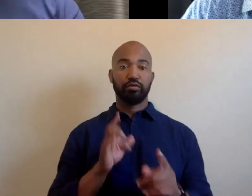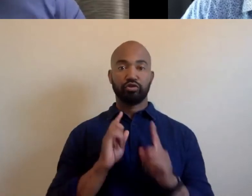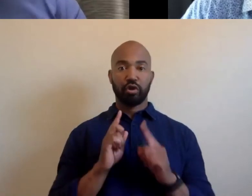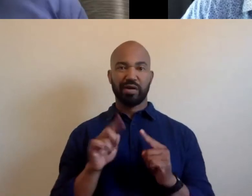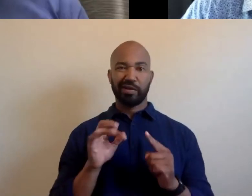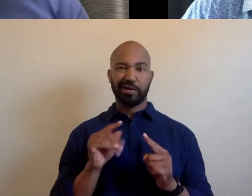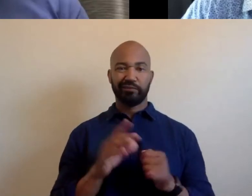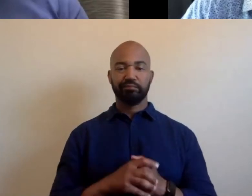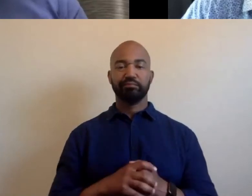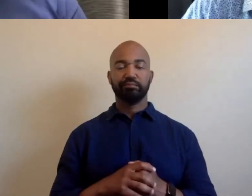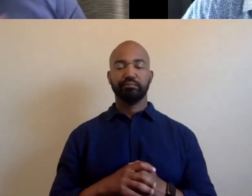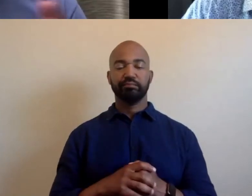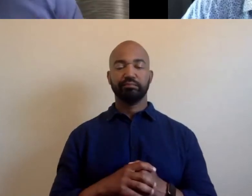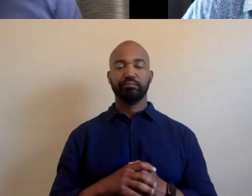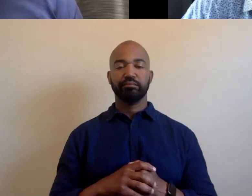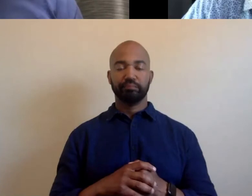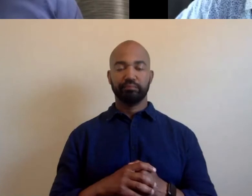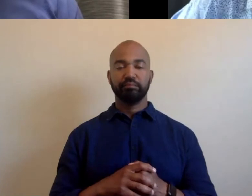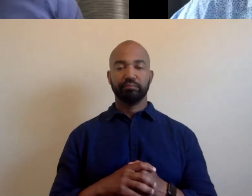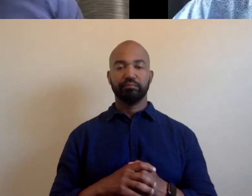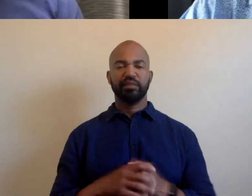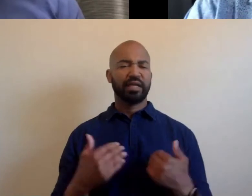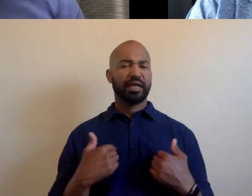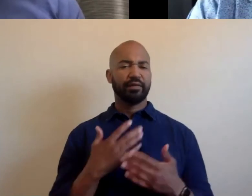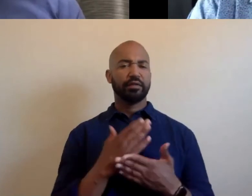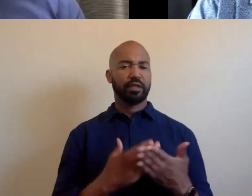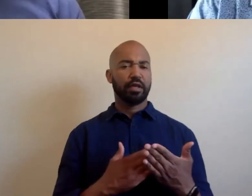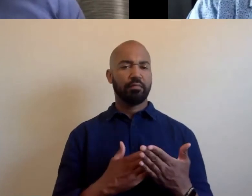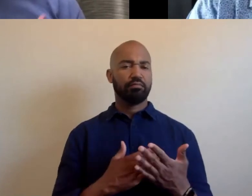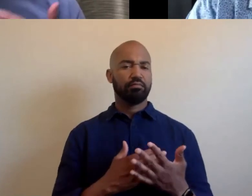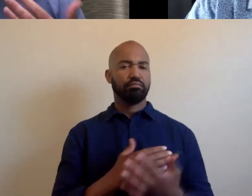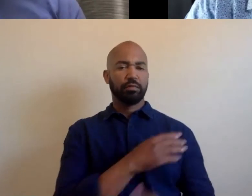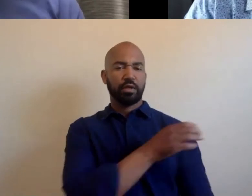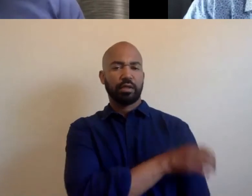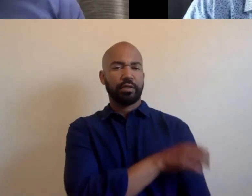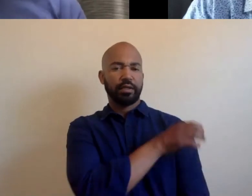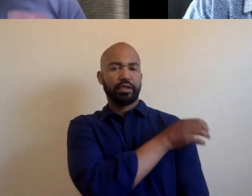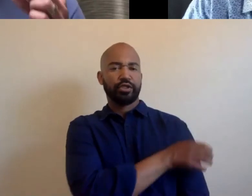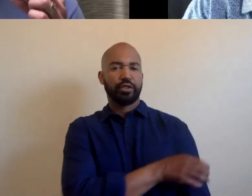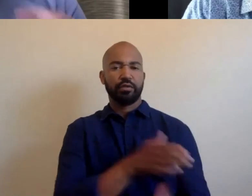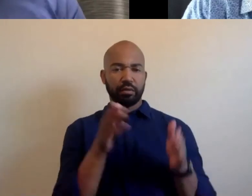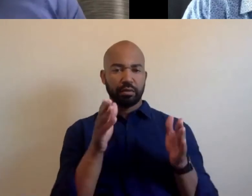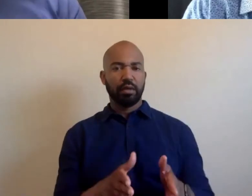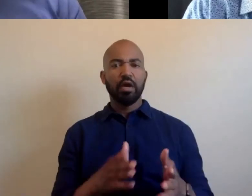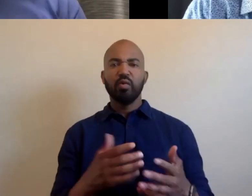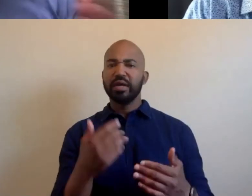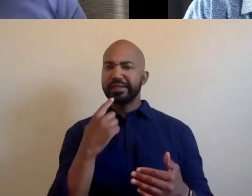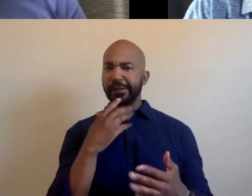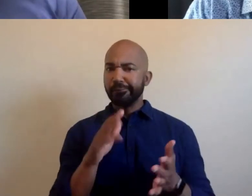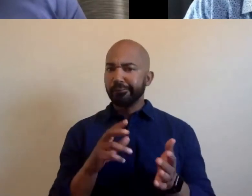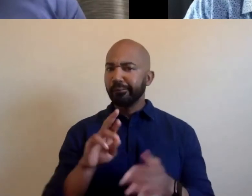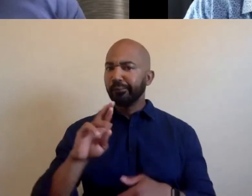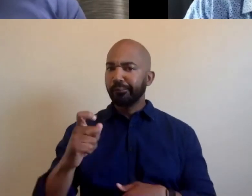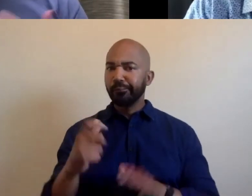say that there are some clinicians out there that'll put people on an aspirin to help thin that blood to reduce that risk. But